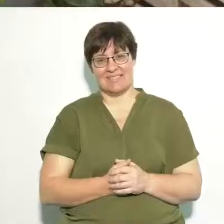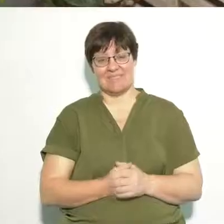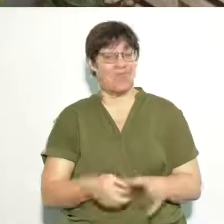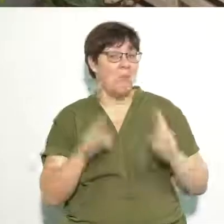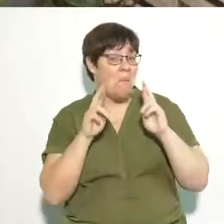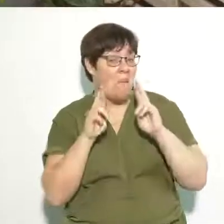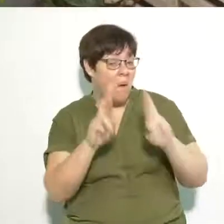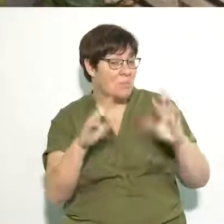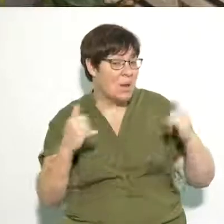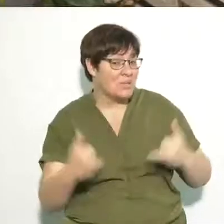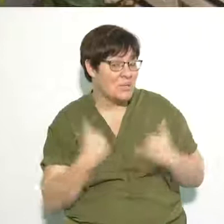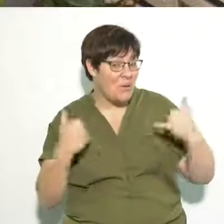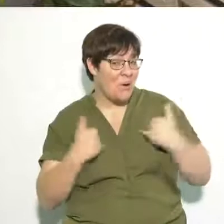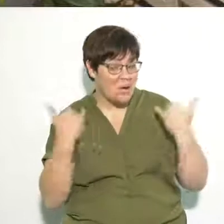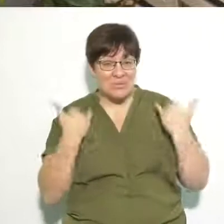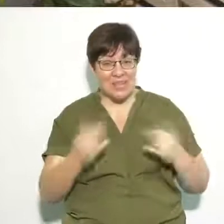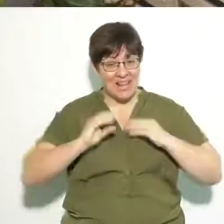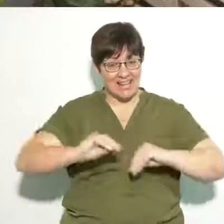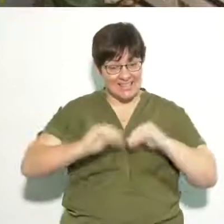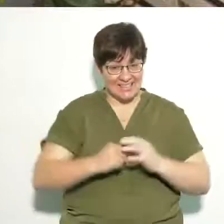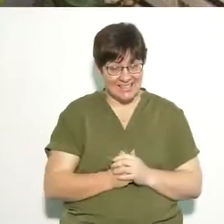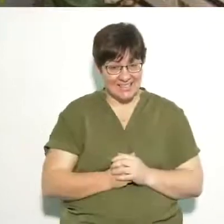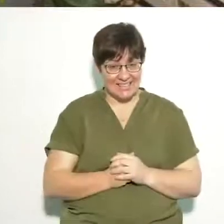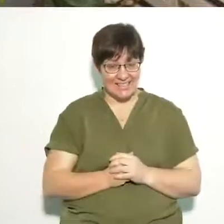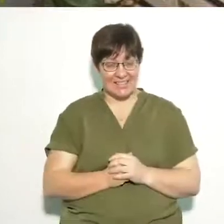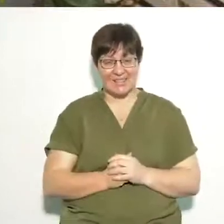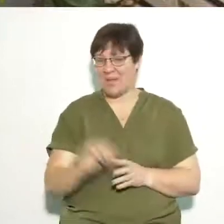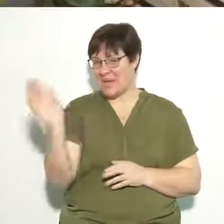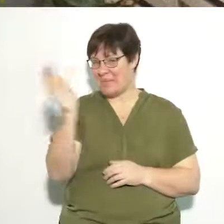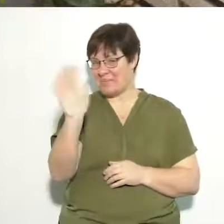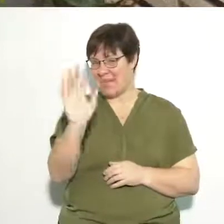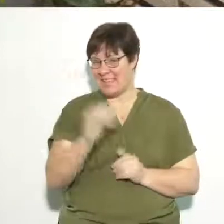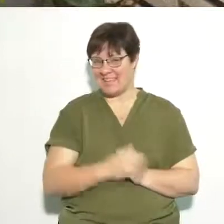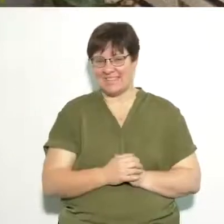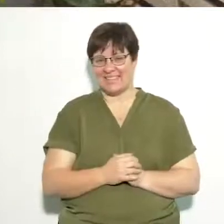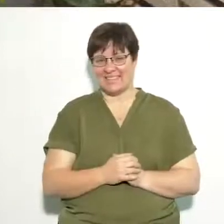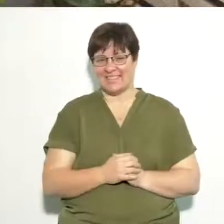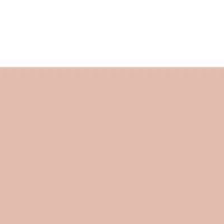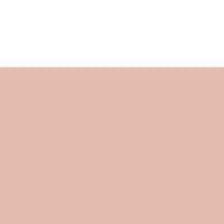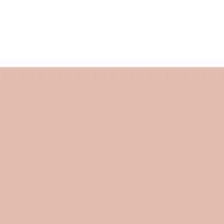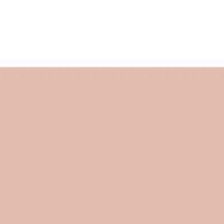I hope you have enjoyed today's lesson, and goodbye.